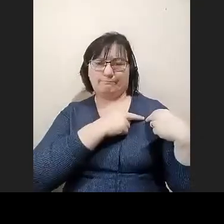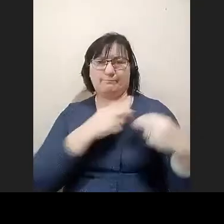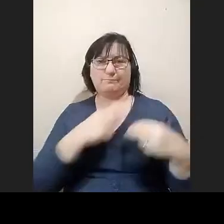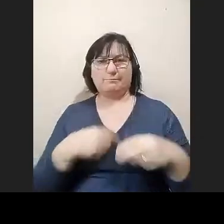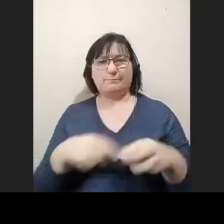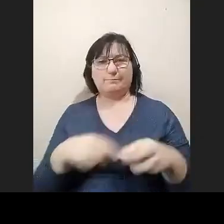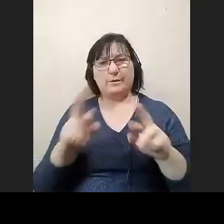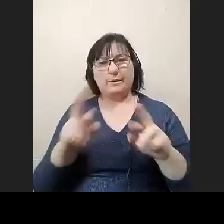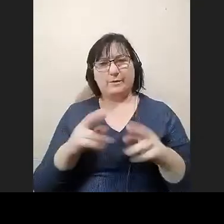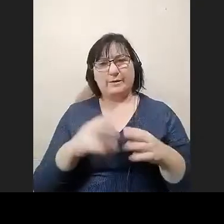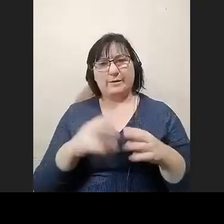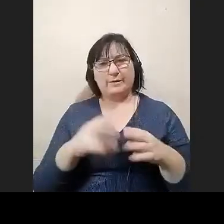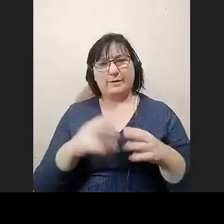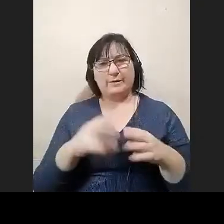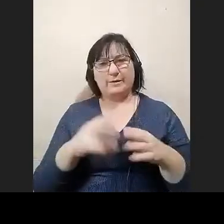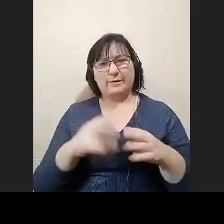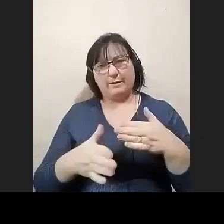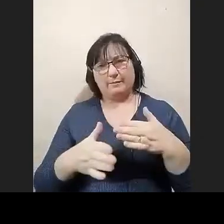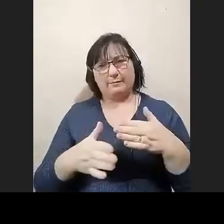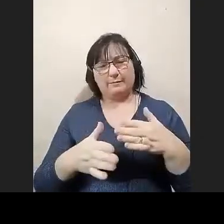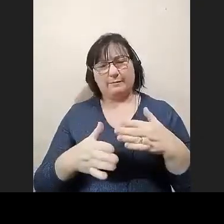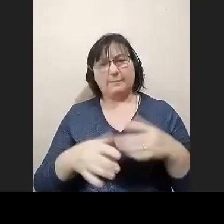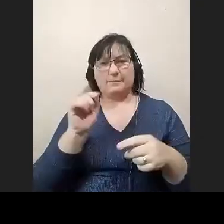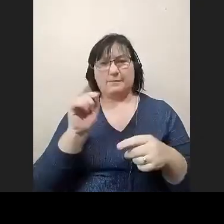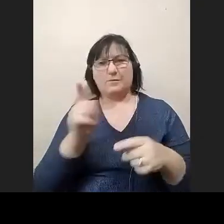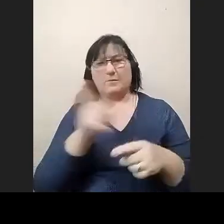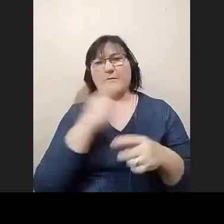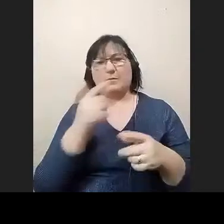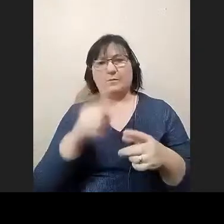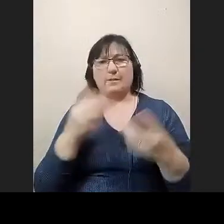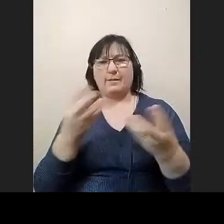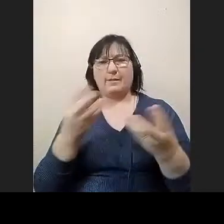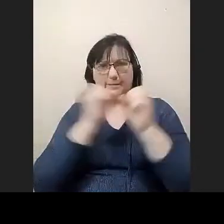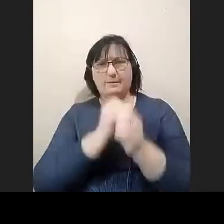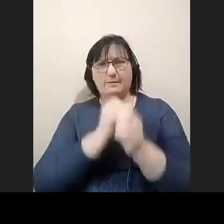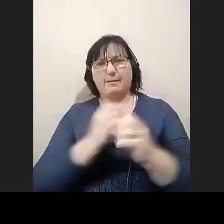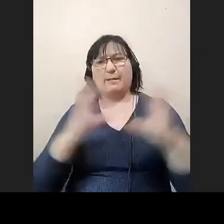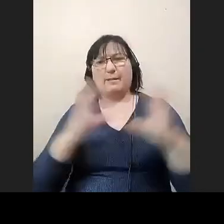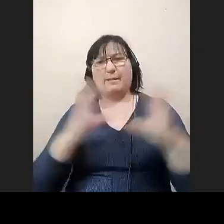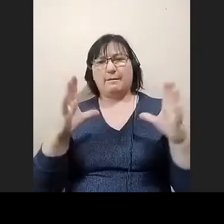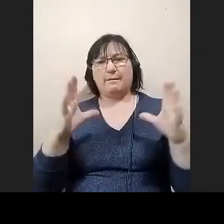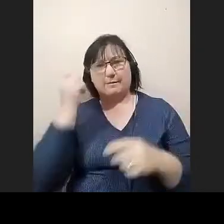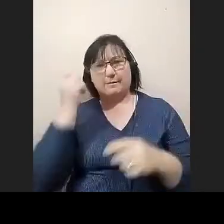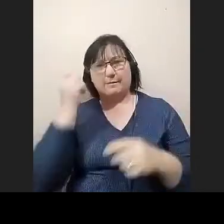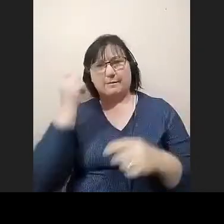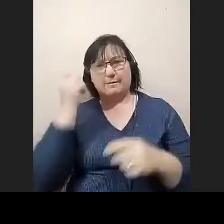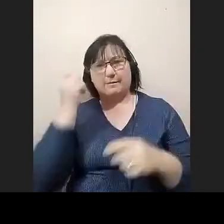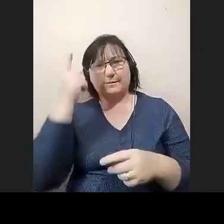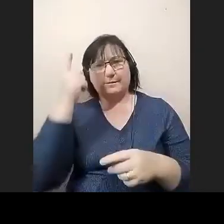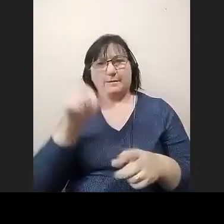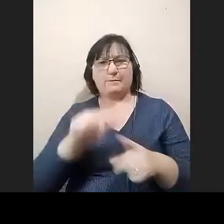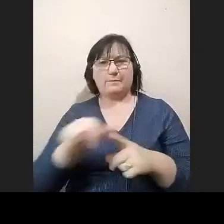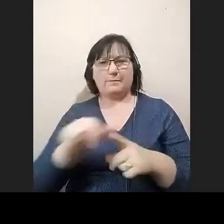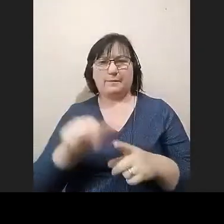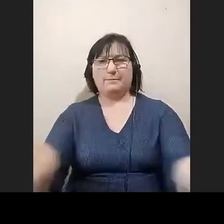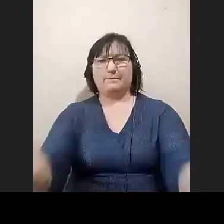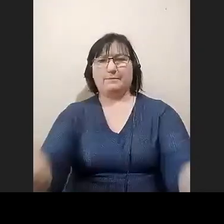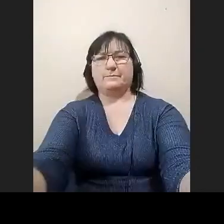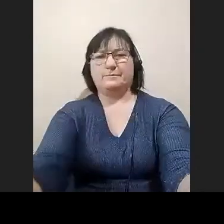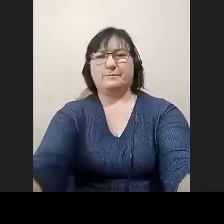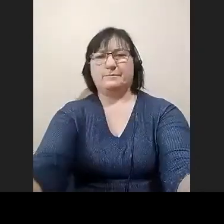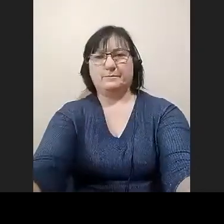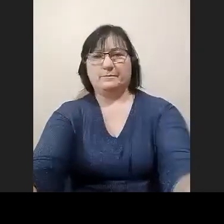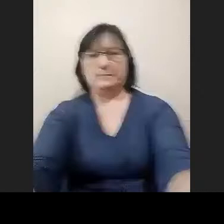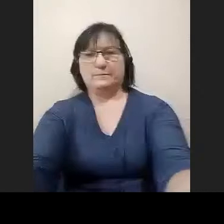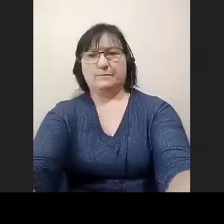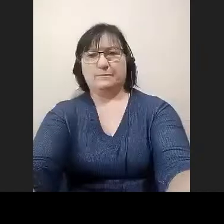and certainty will be provided. We organized this seminar to help address specific problem areas